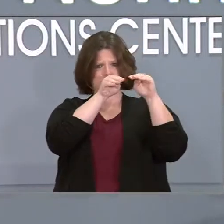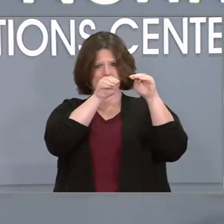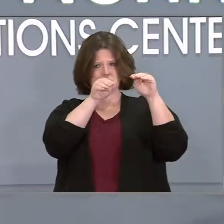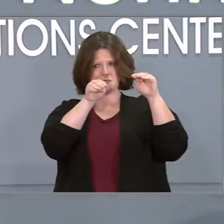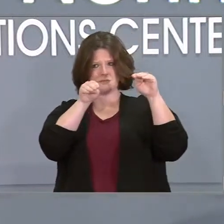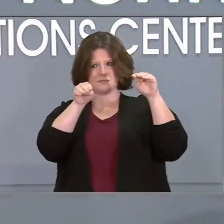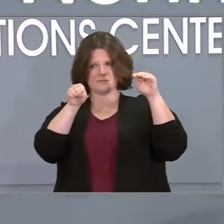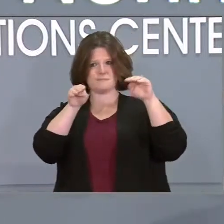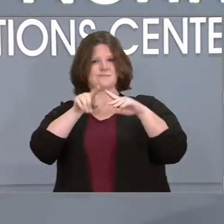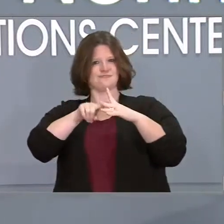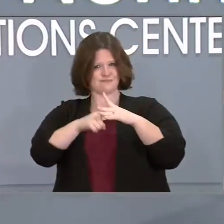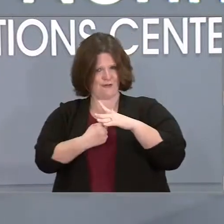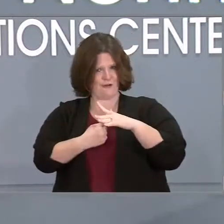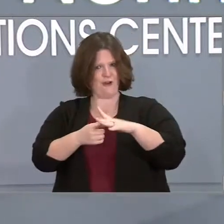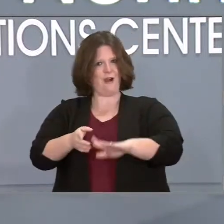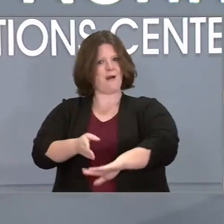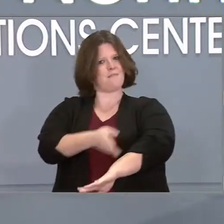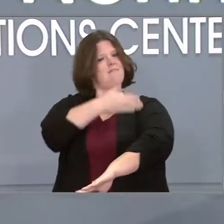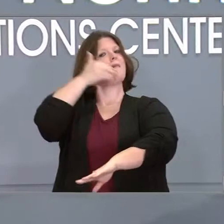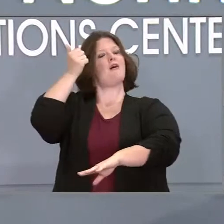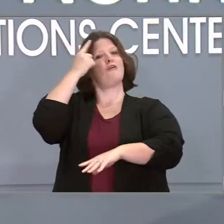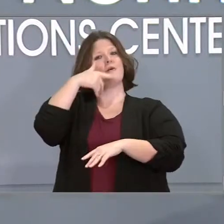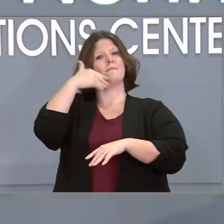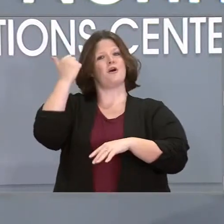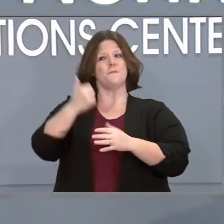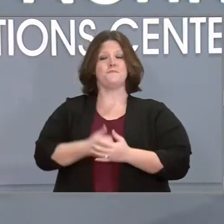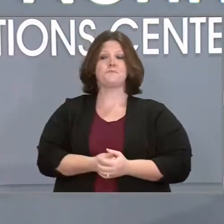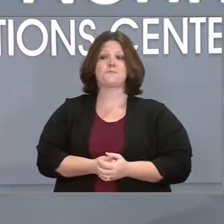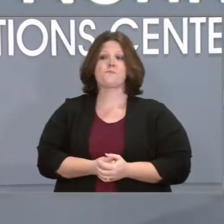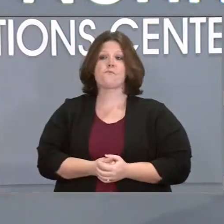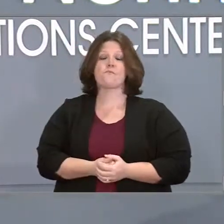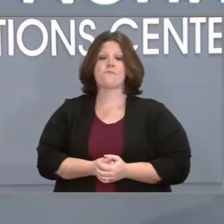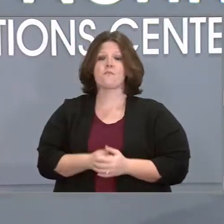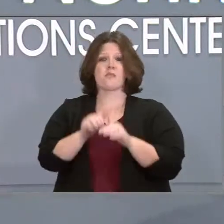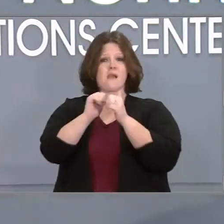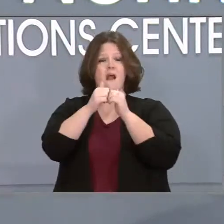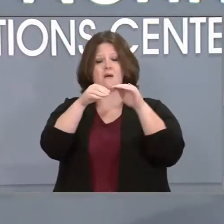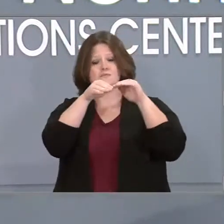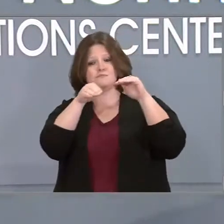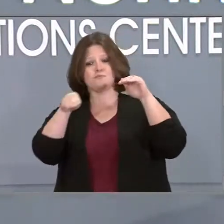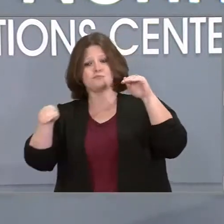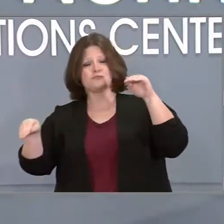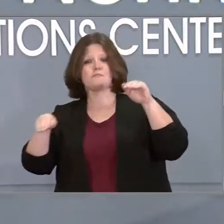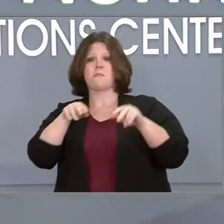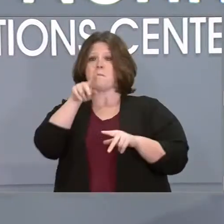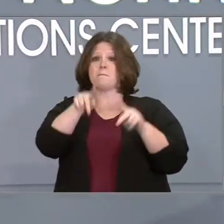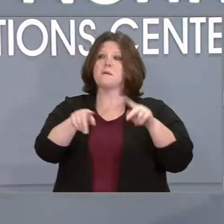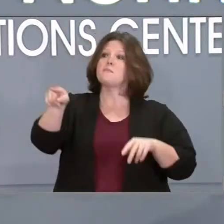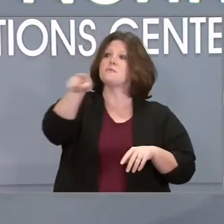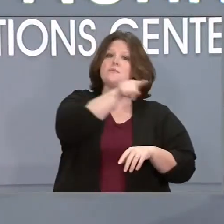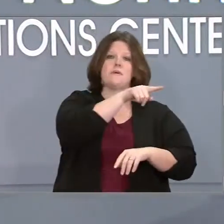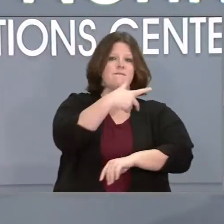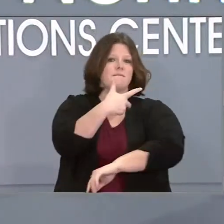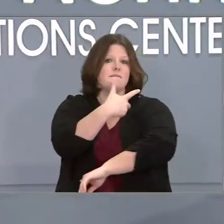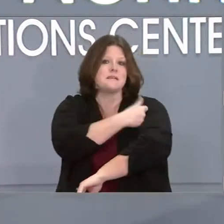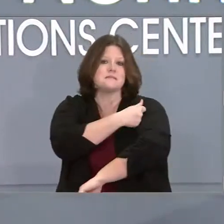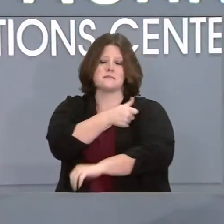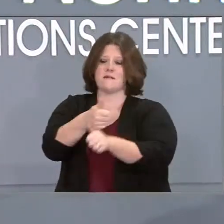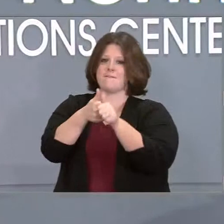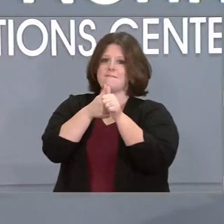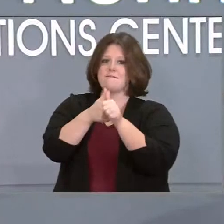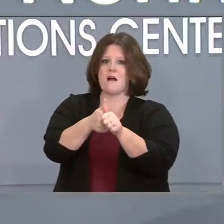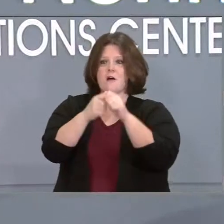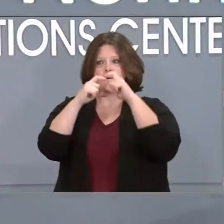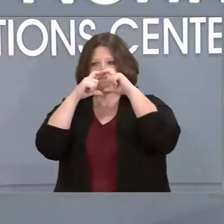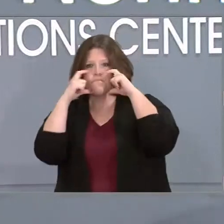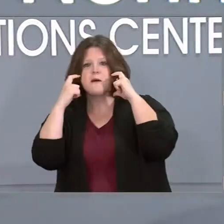improvement. You, the people of North Carolina who have gotten vaccinated and followed community safety standards, deserve